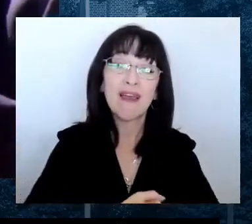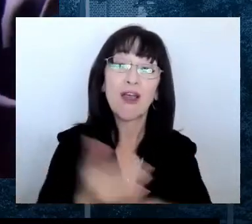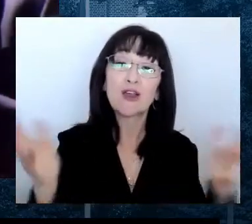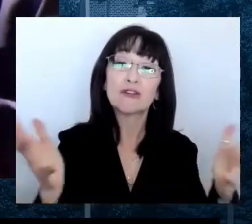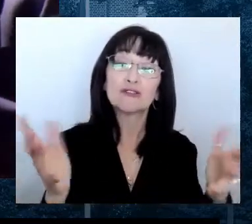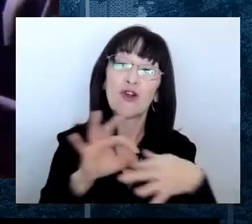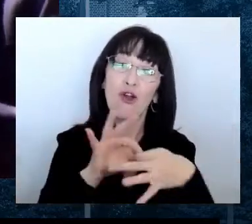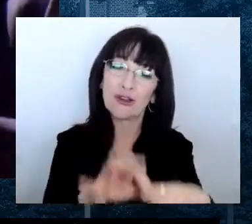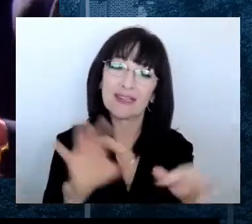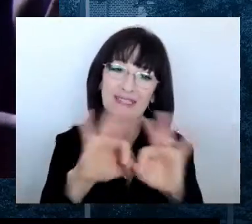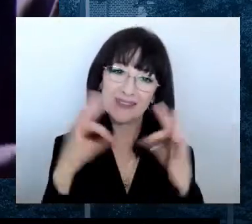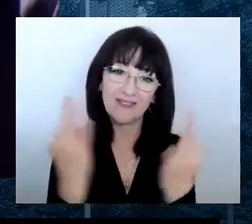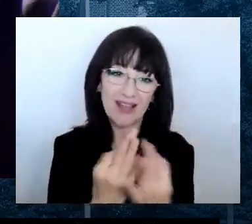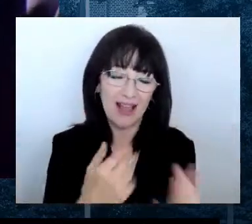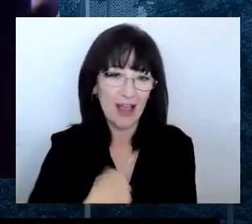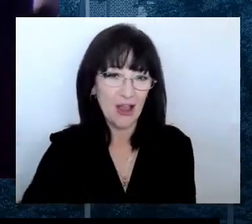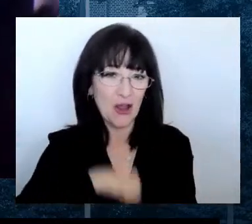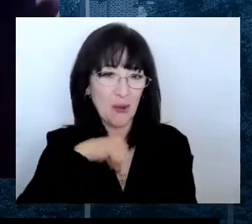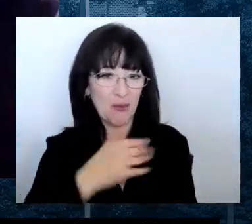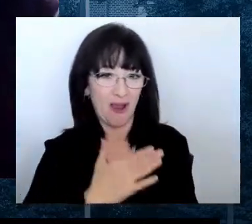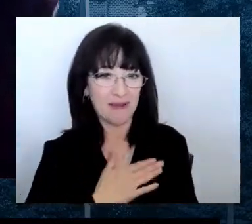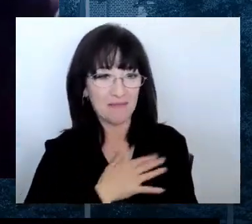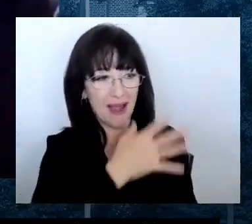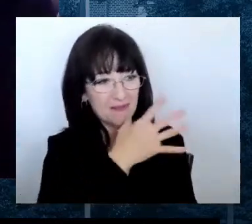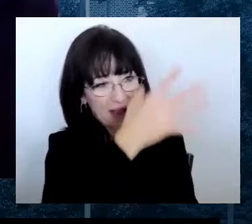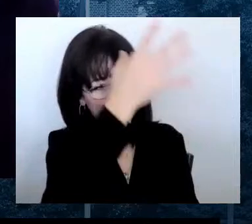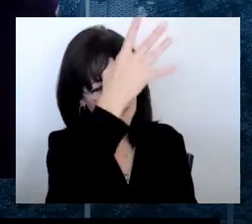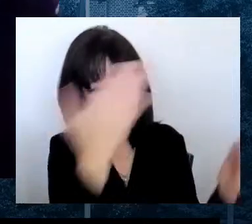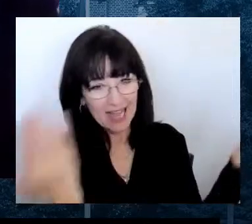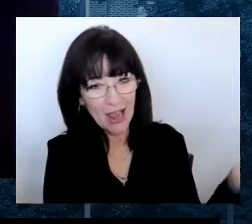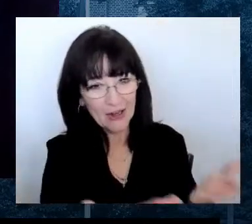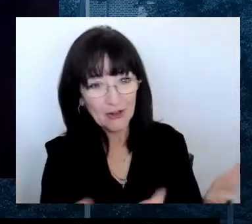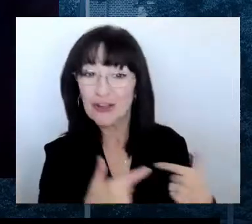to deal with countless conversations with me about this bill.